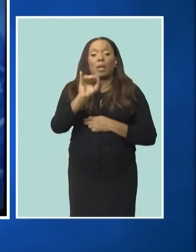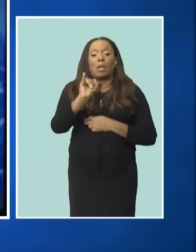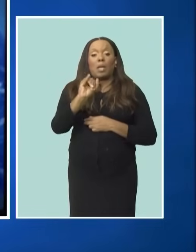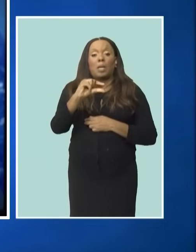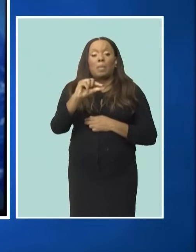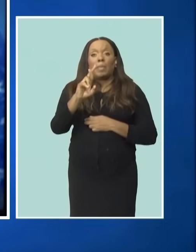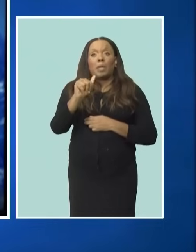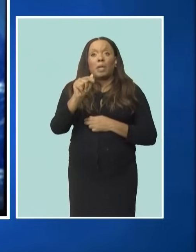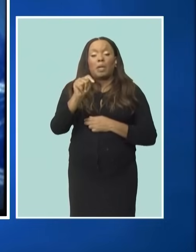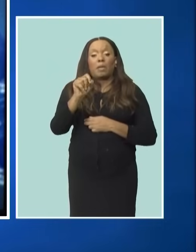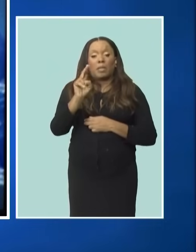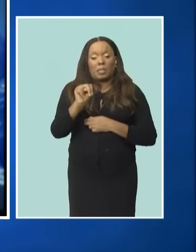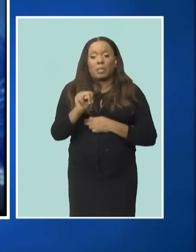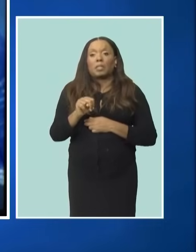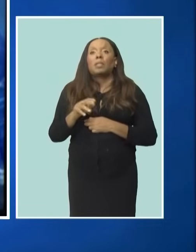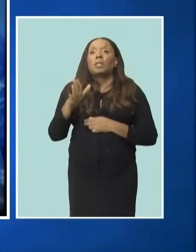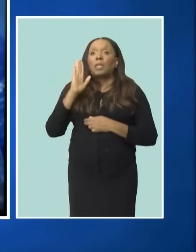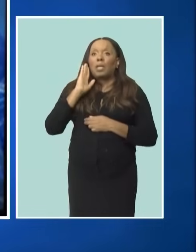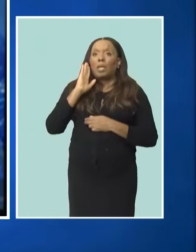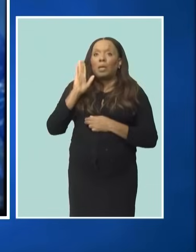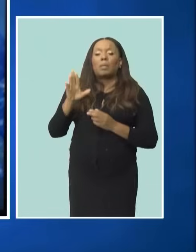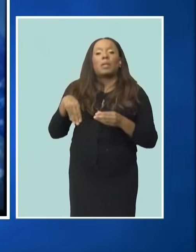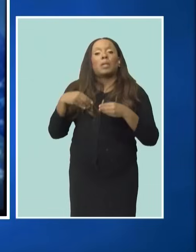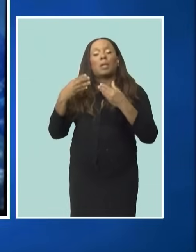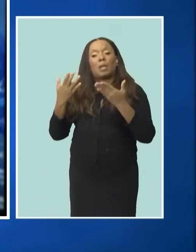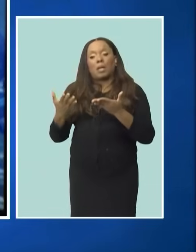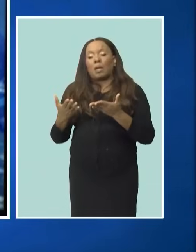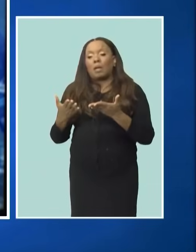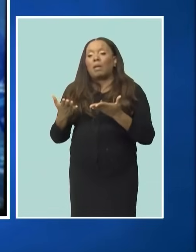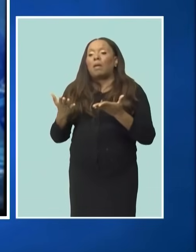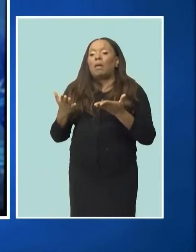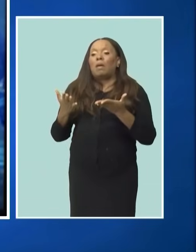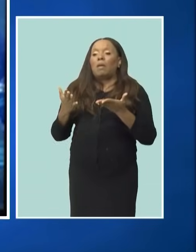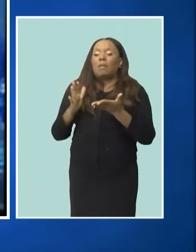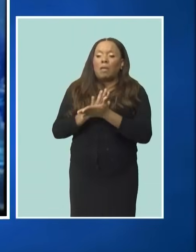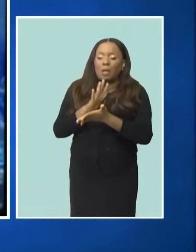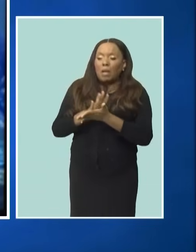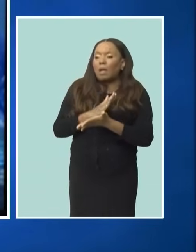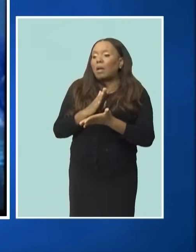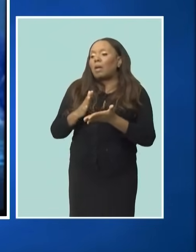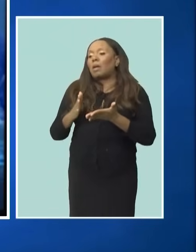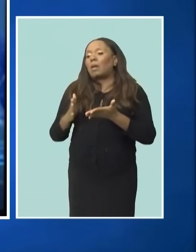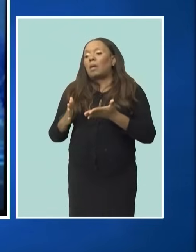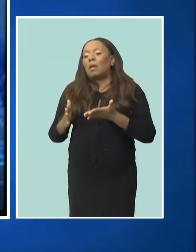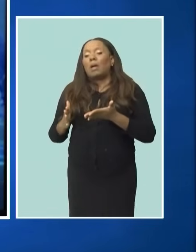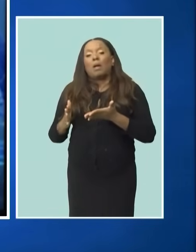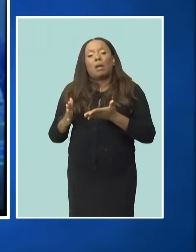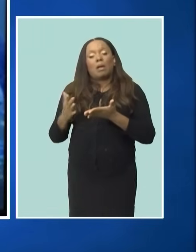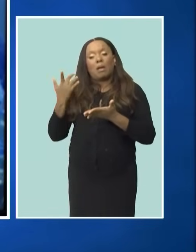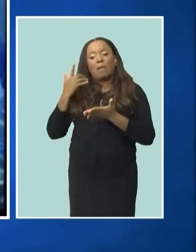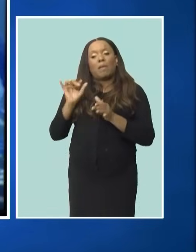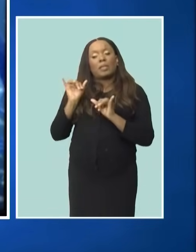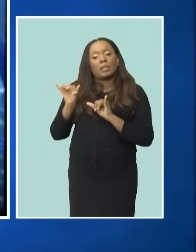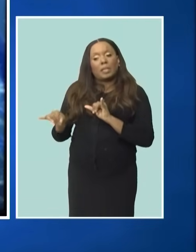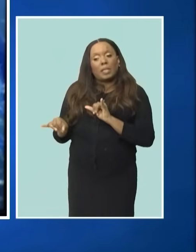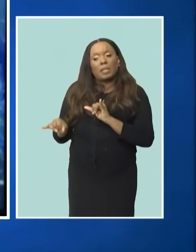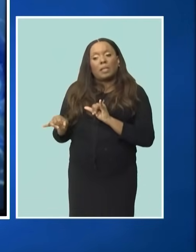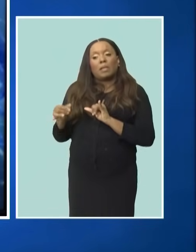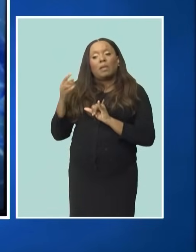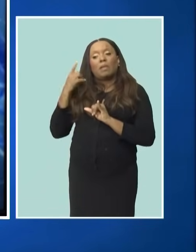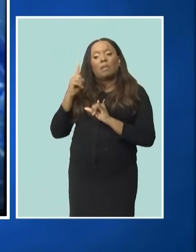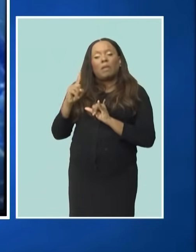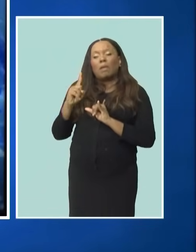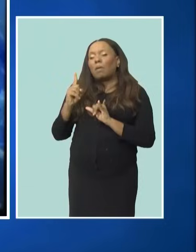stay. You'll be at the point of entry, you'll be granted indefinite stay.